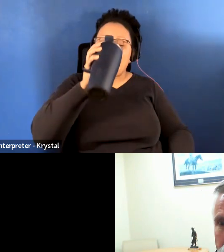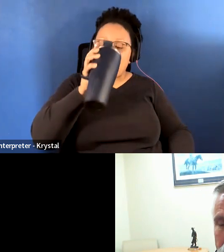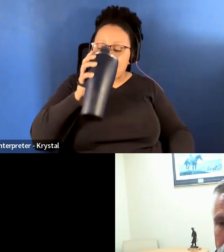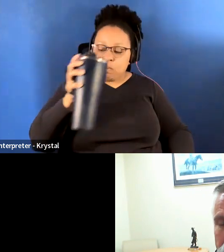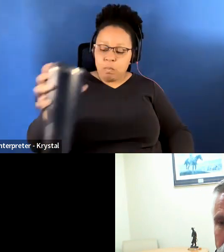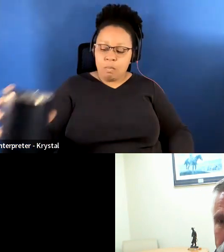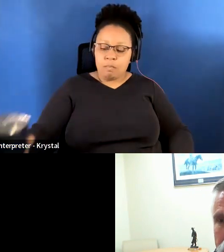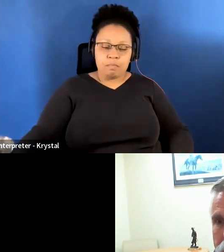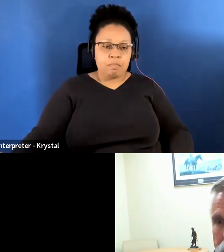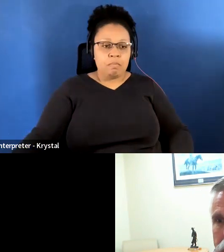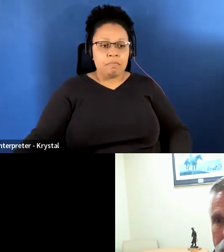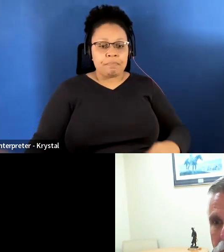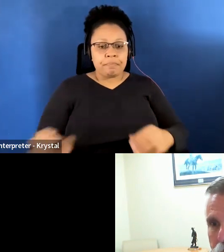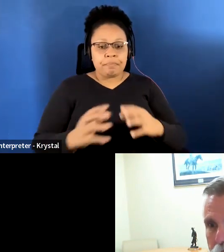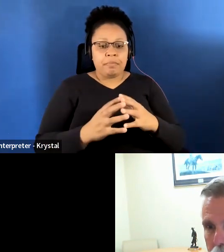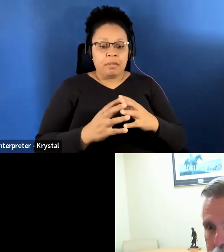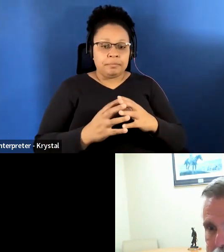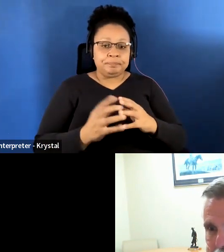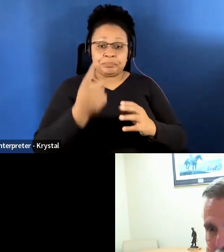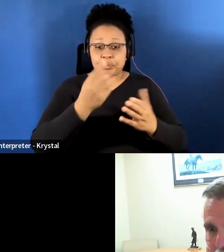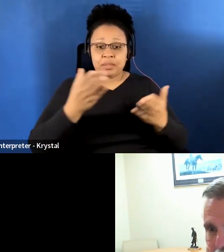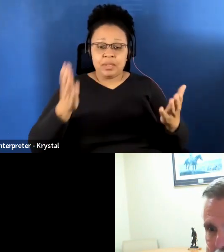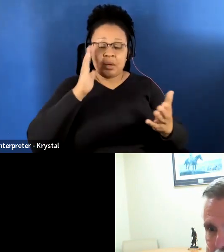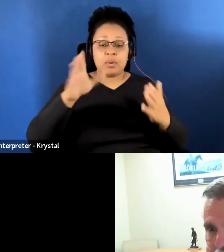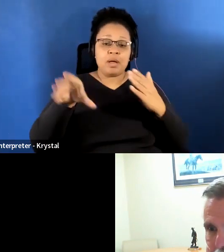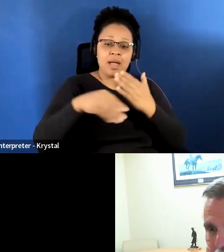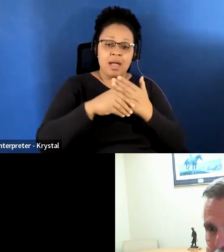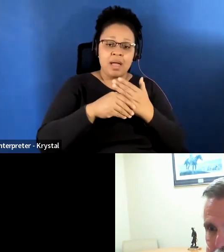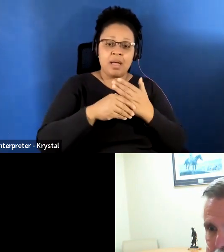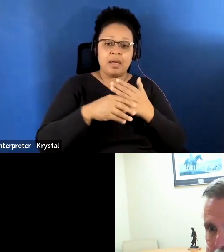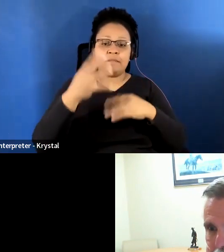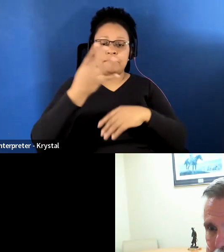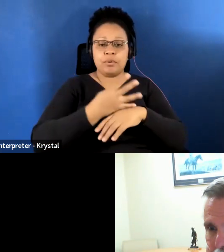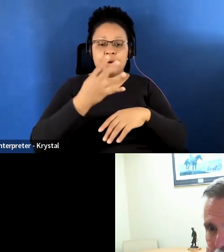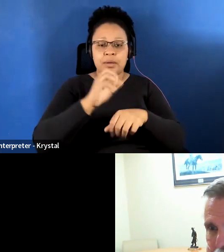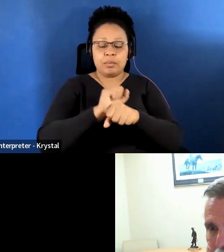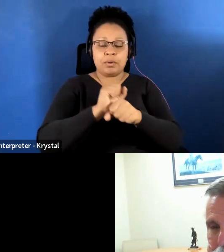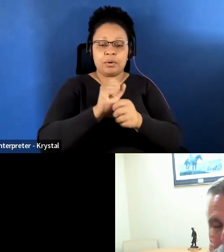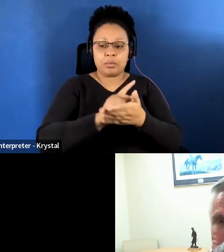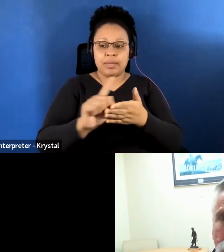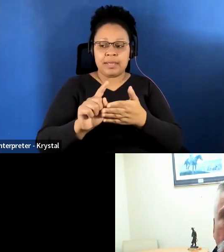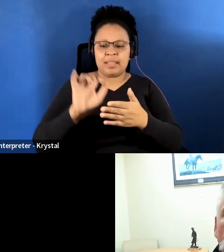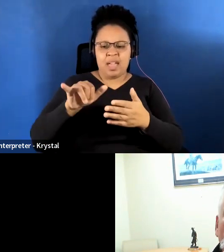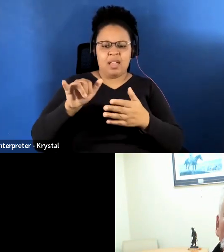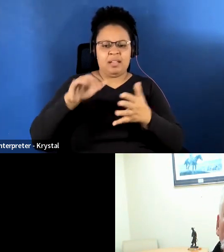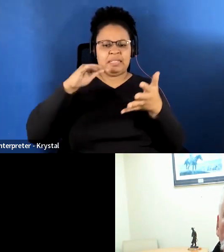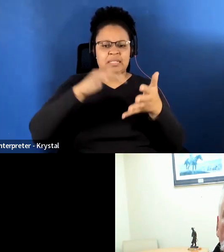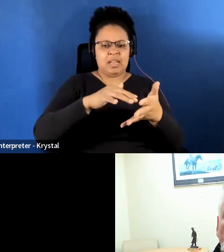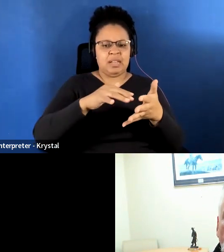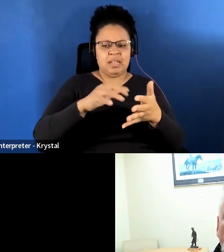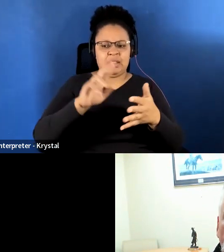Now, one thing I will add to the 4-day work week that was published as part of that PRISM